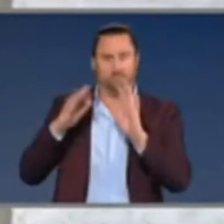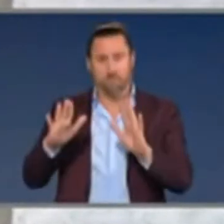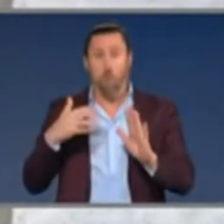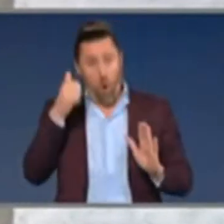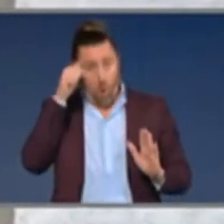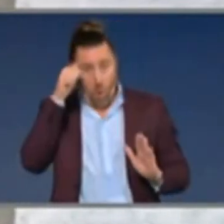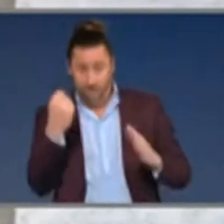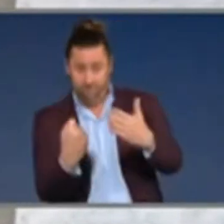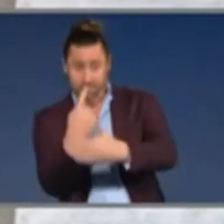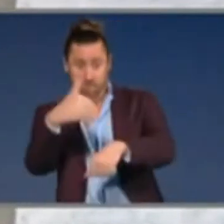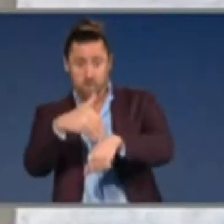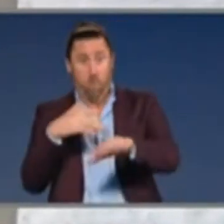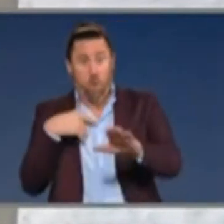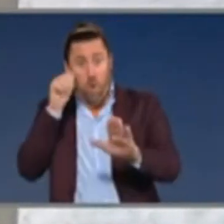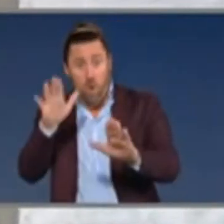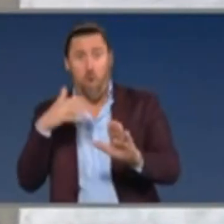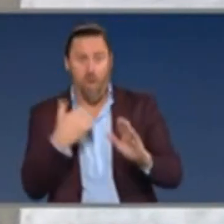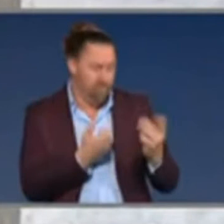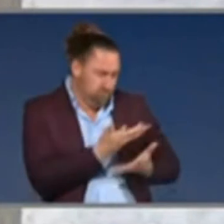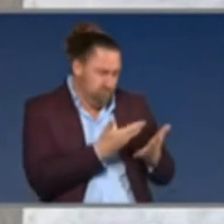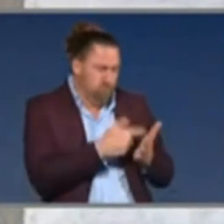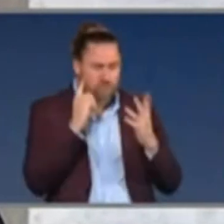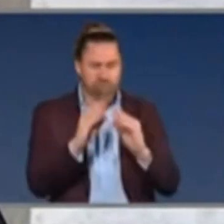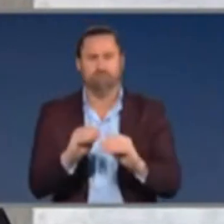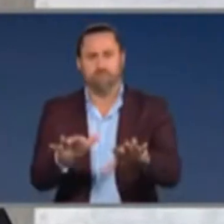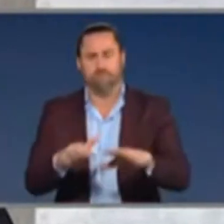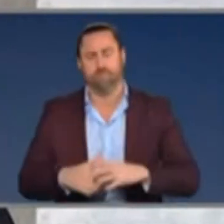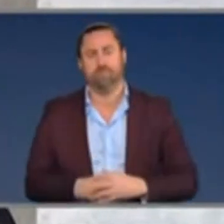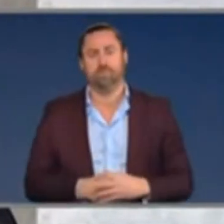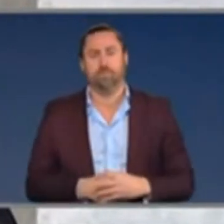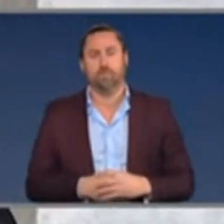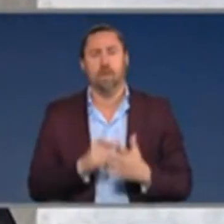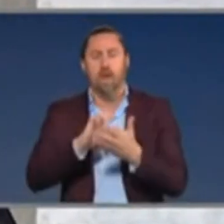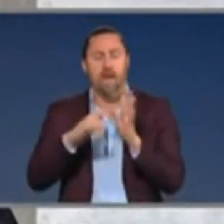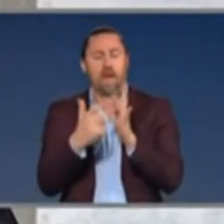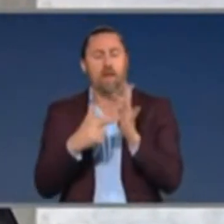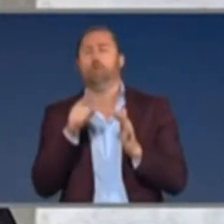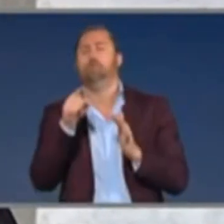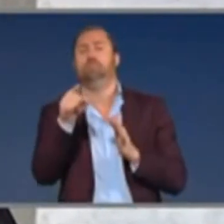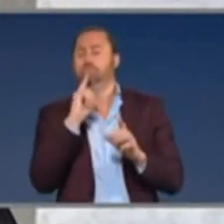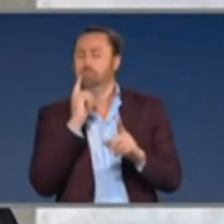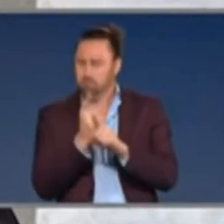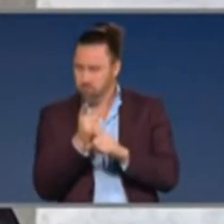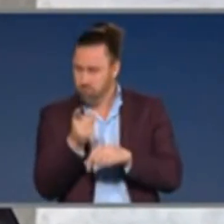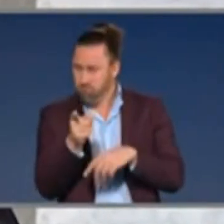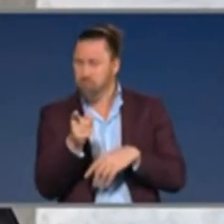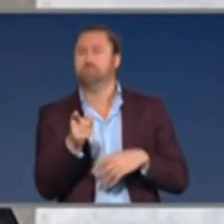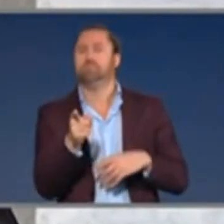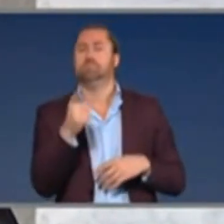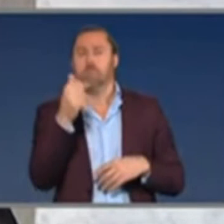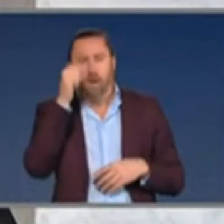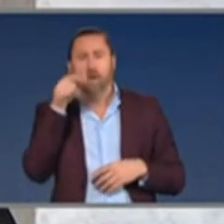conscious of the issues and we're seriously pursuing them. Catherine. You flagged a second ago that there may be more restrictions after